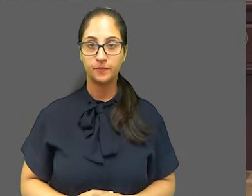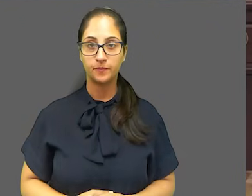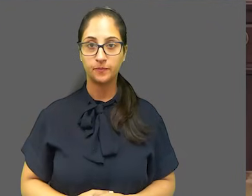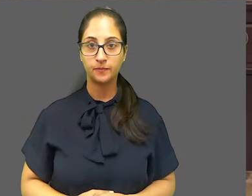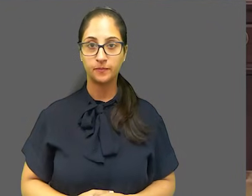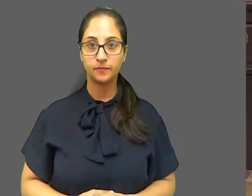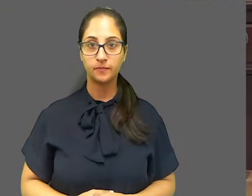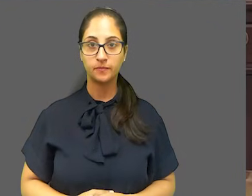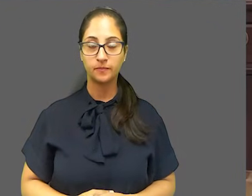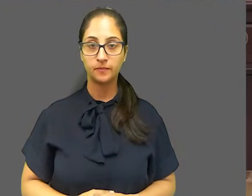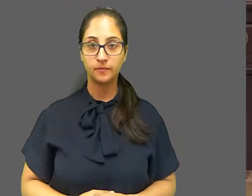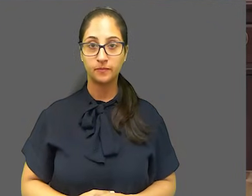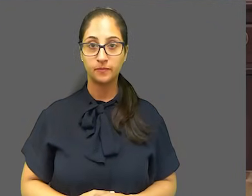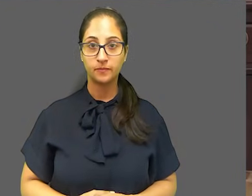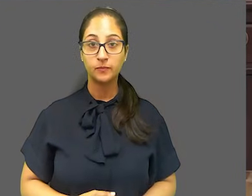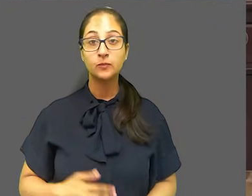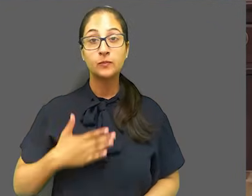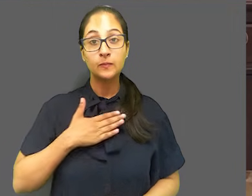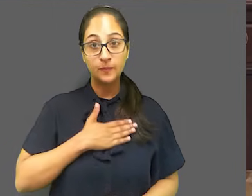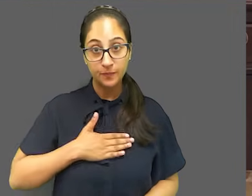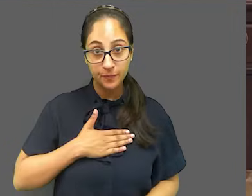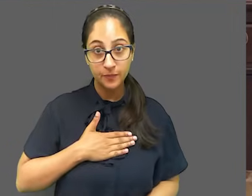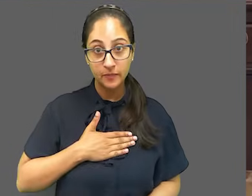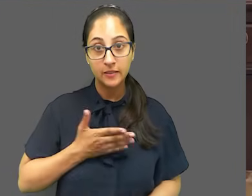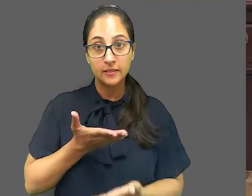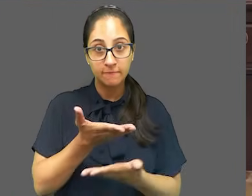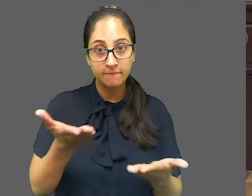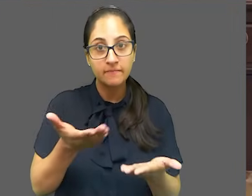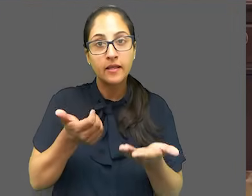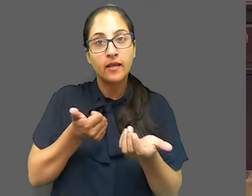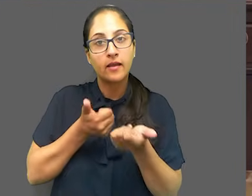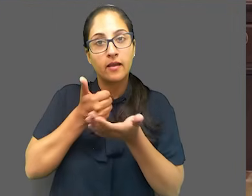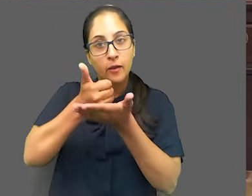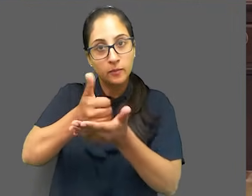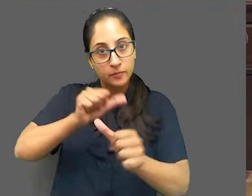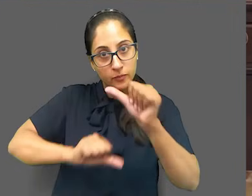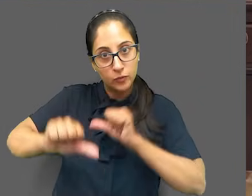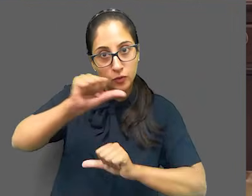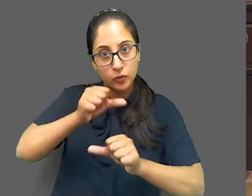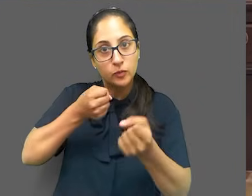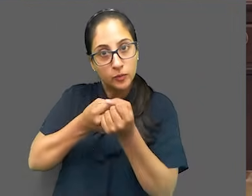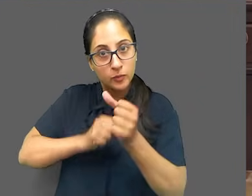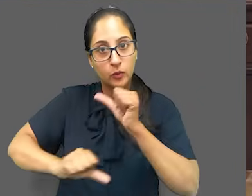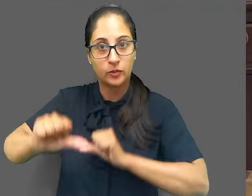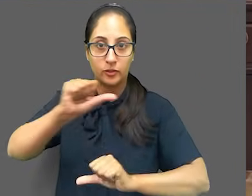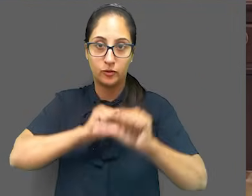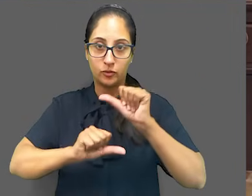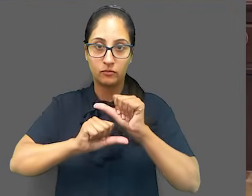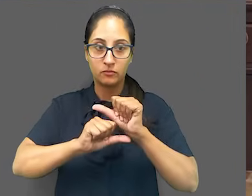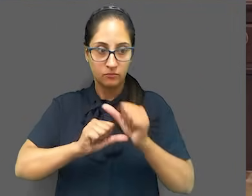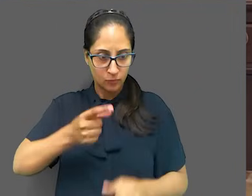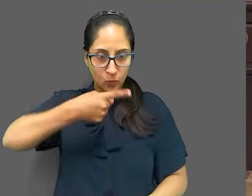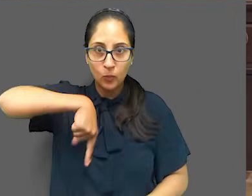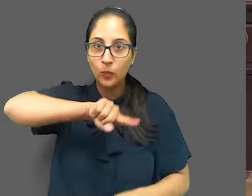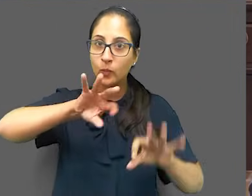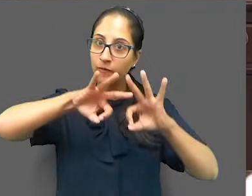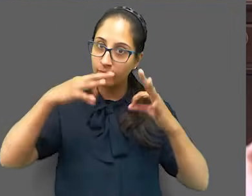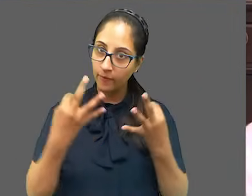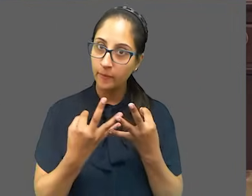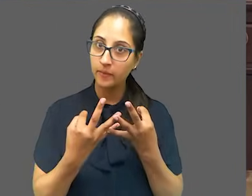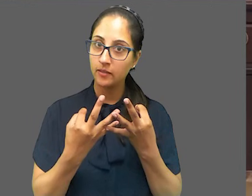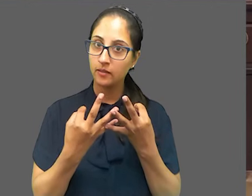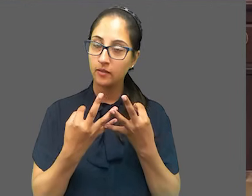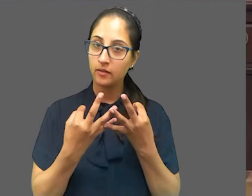can. We ask you to show the same care for those in need within our Jamaat. This is